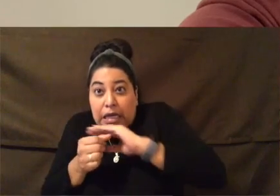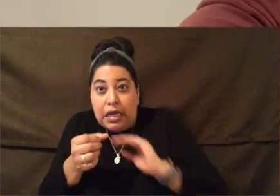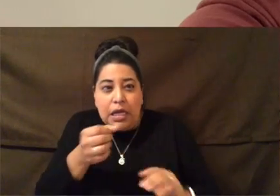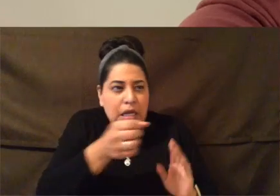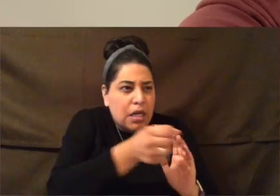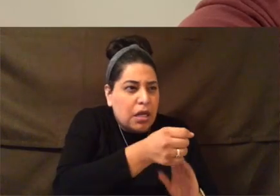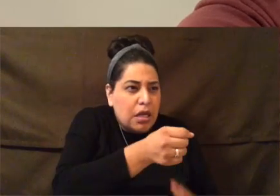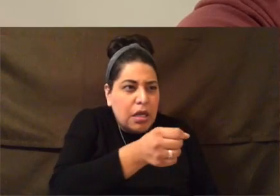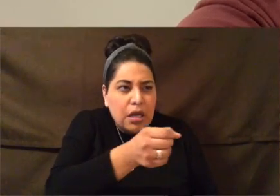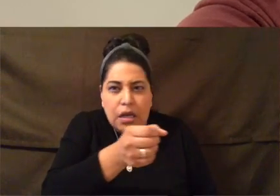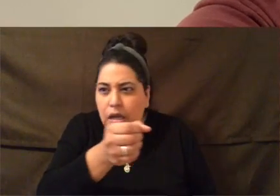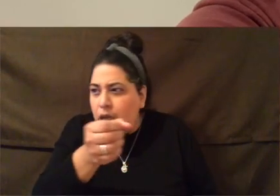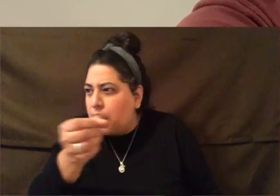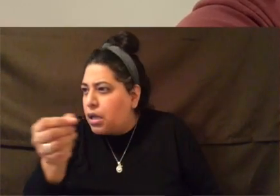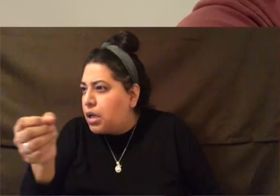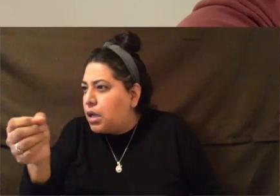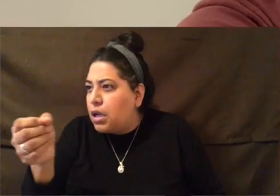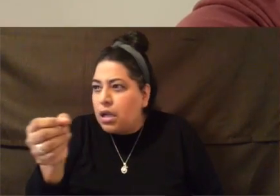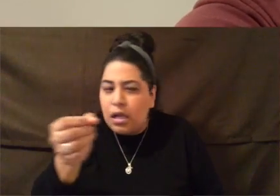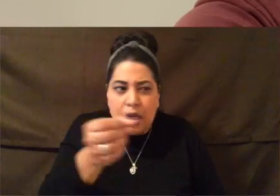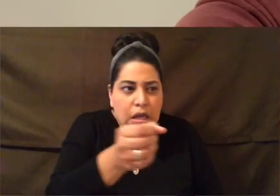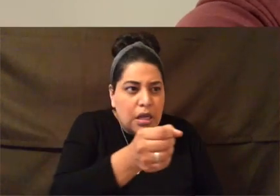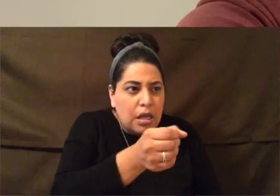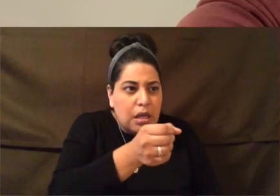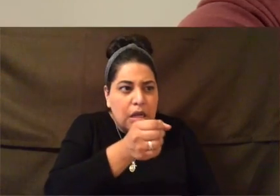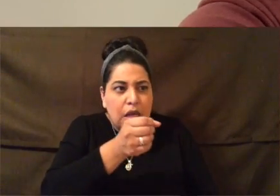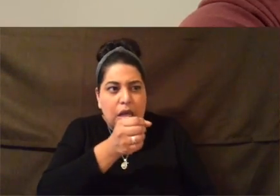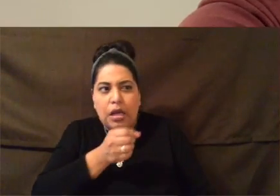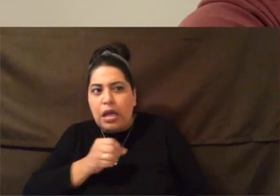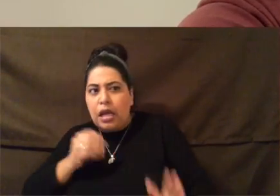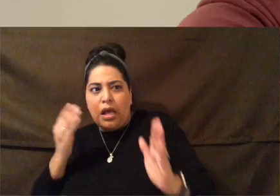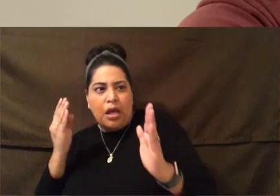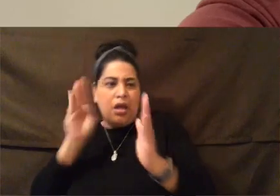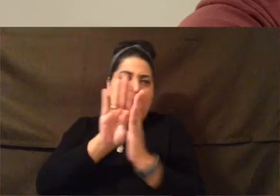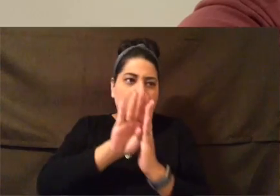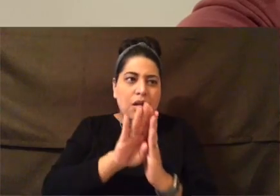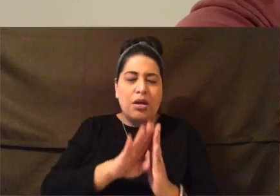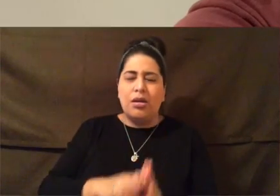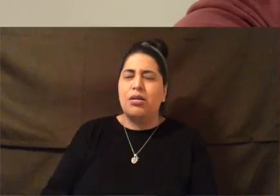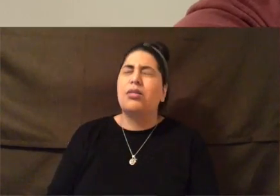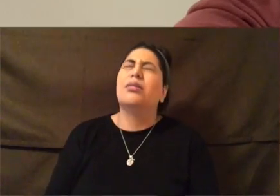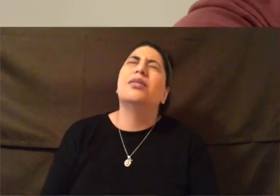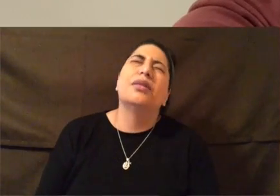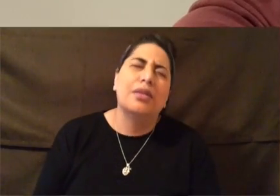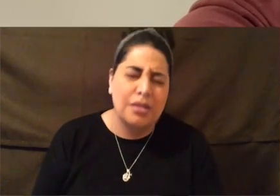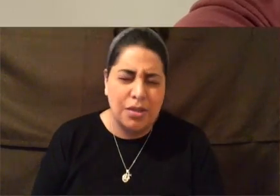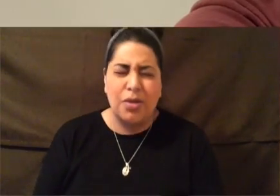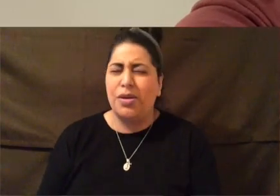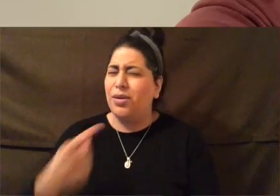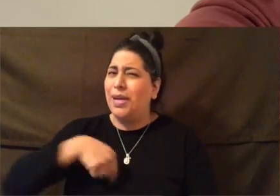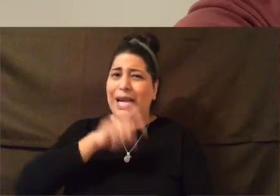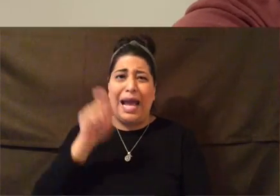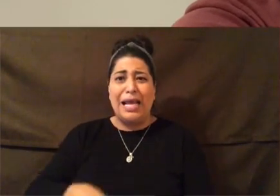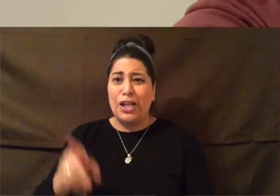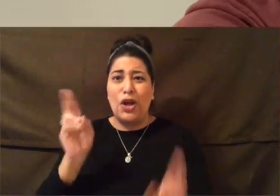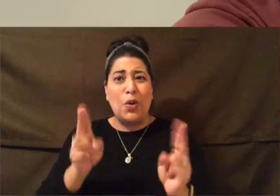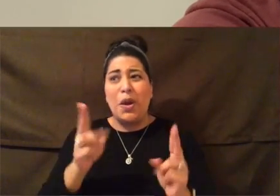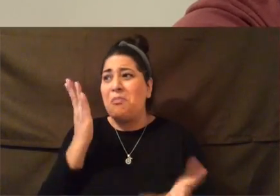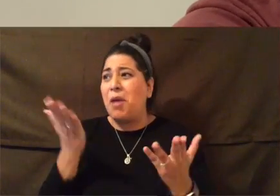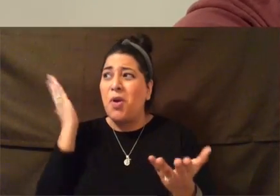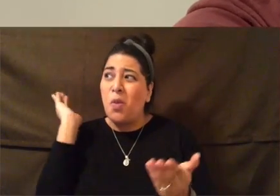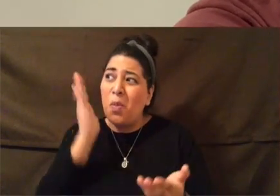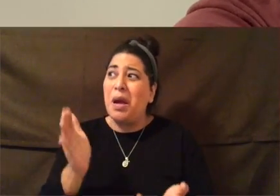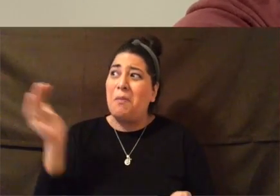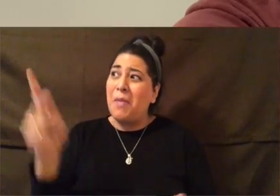danced wildly over the sacks and barrels. The light disappeared. The door slammed shut. "Oh man," whispered Jack.